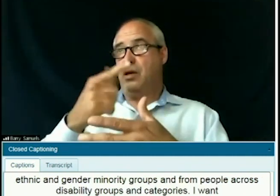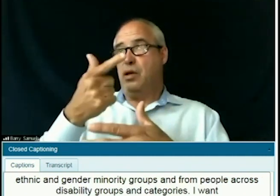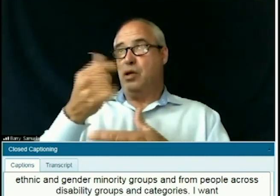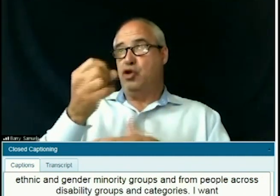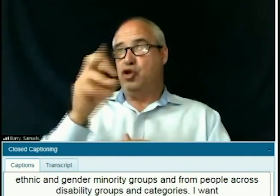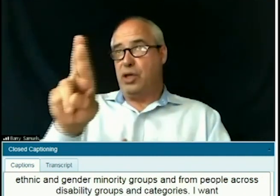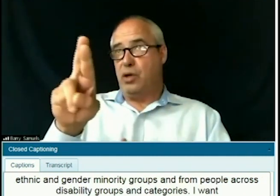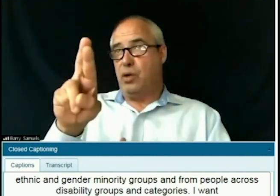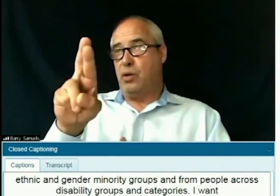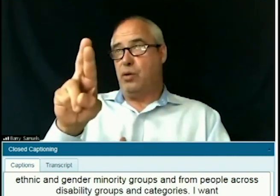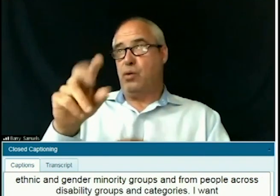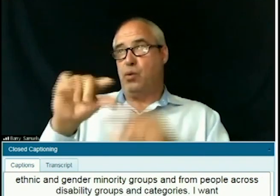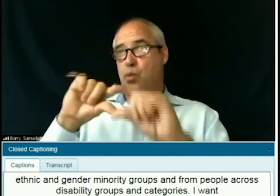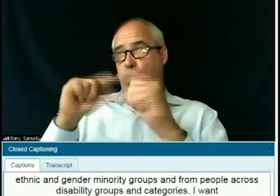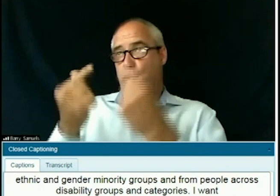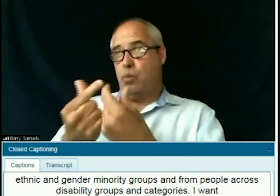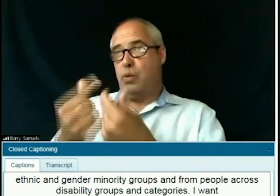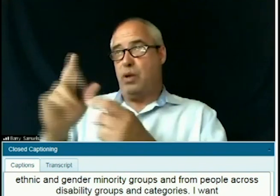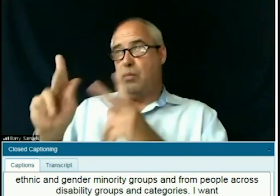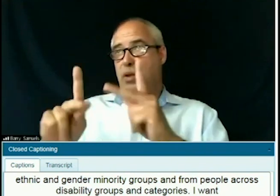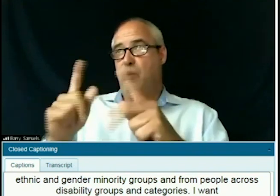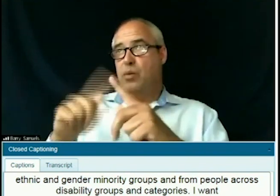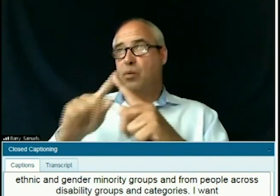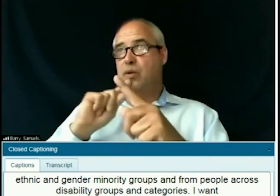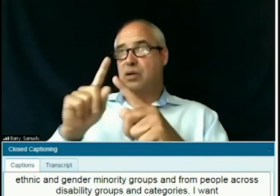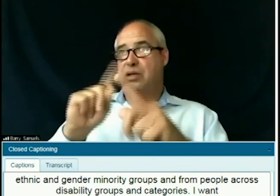across disability groups and categories.